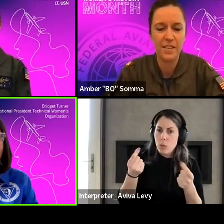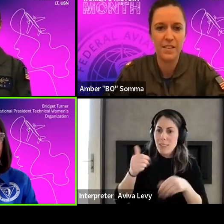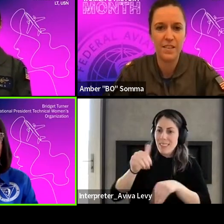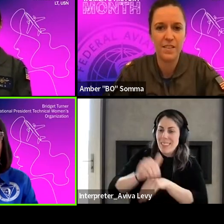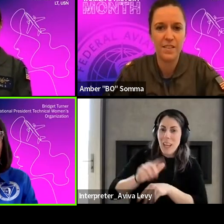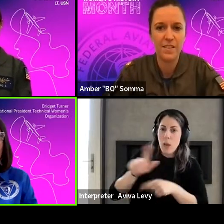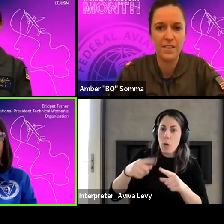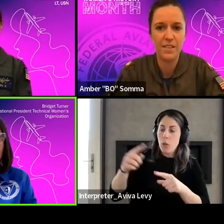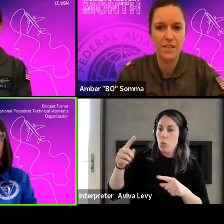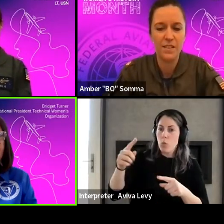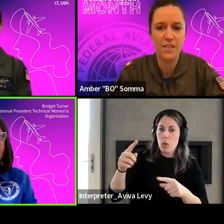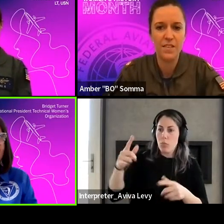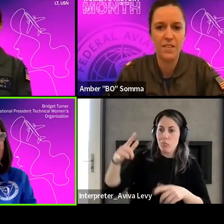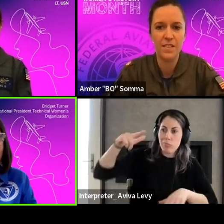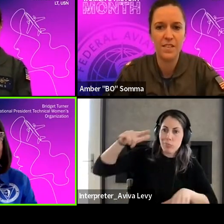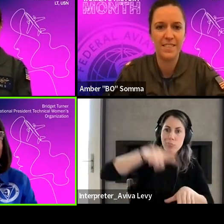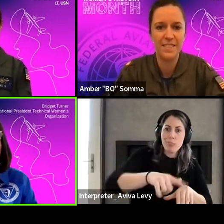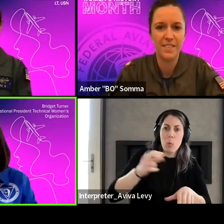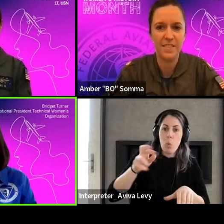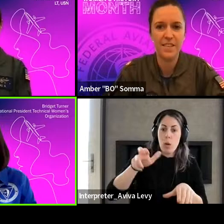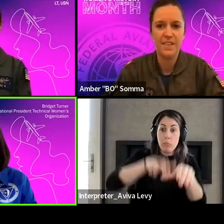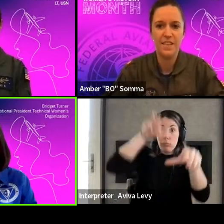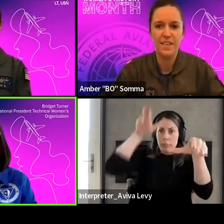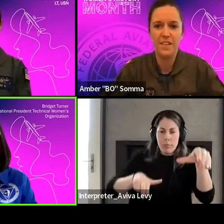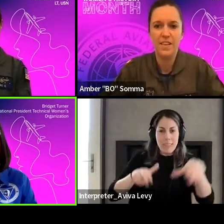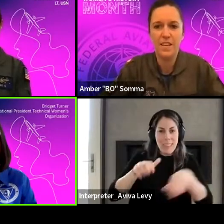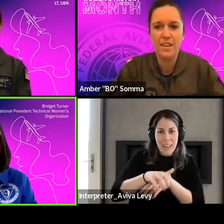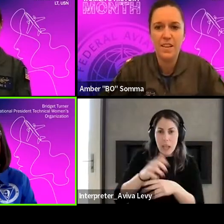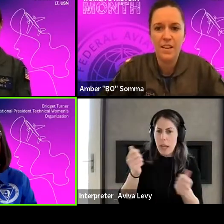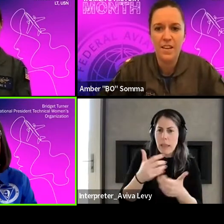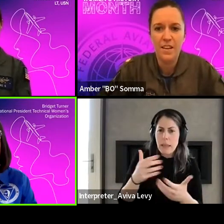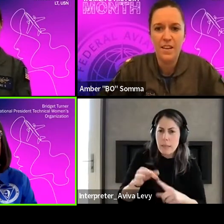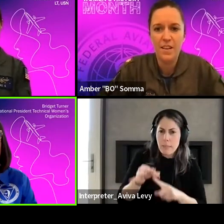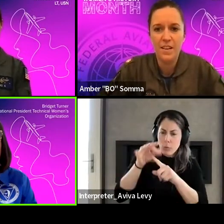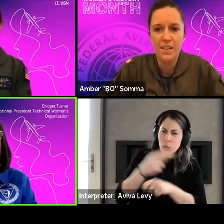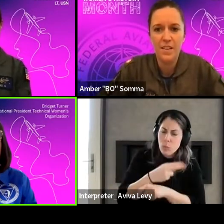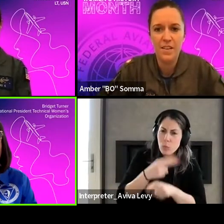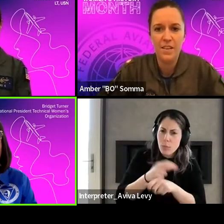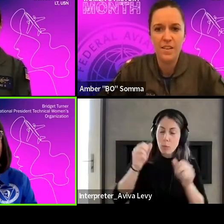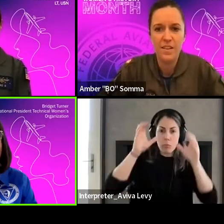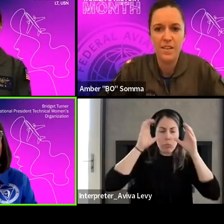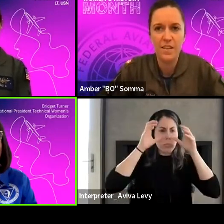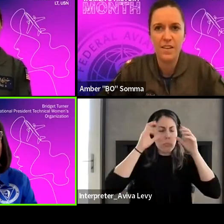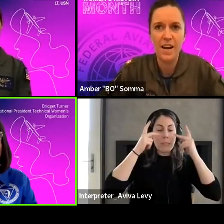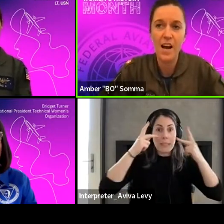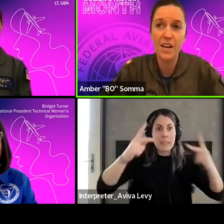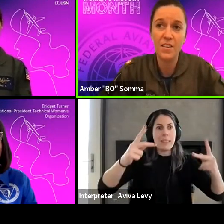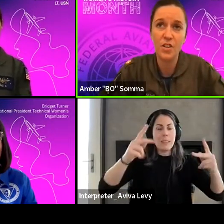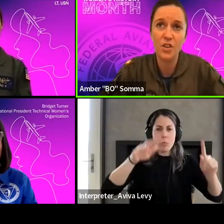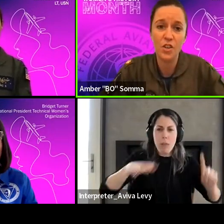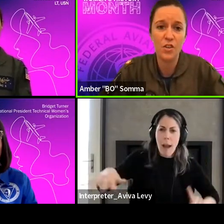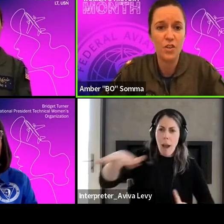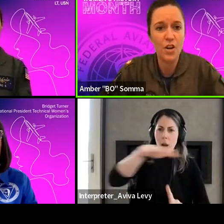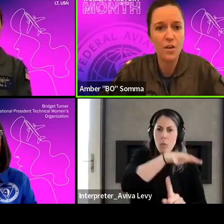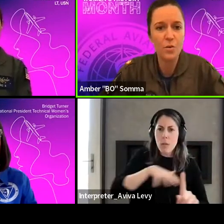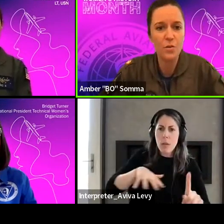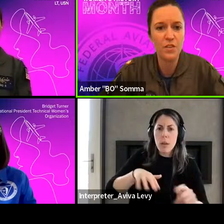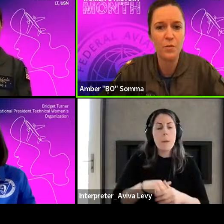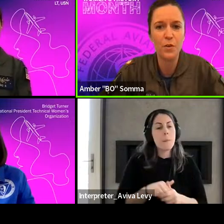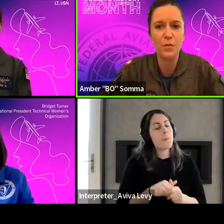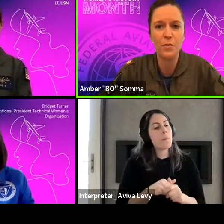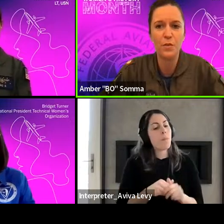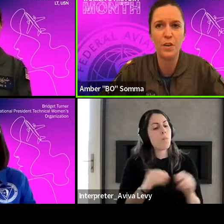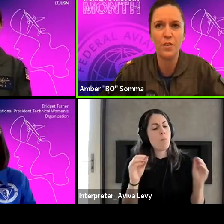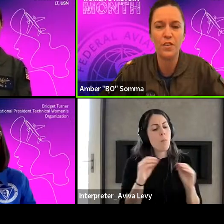dive and when you say catapult at night to see where you're going and your surroundings? No.